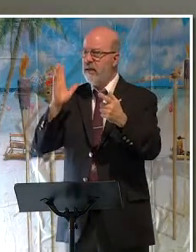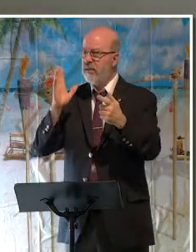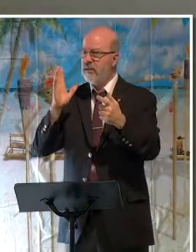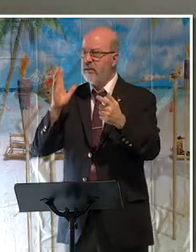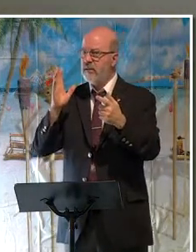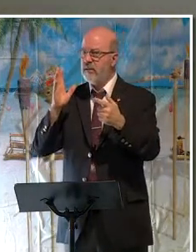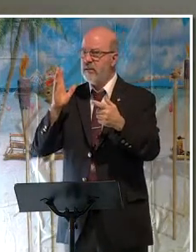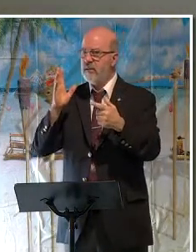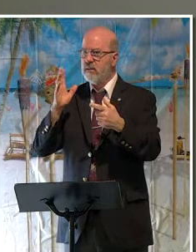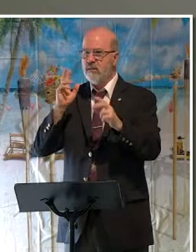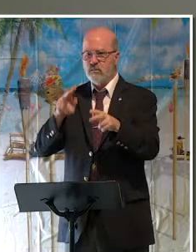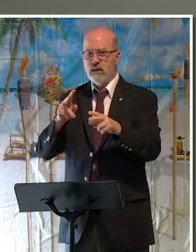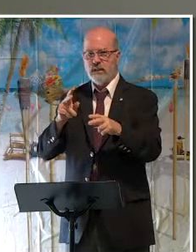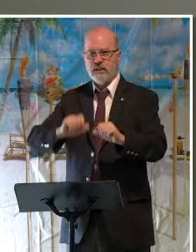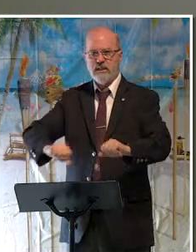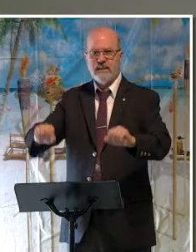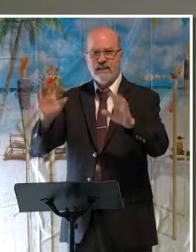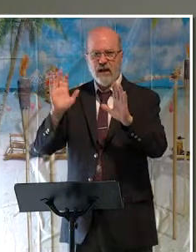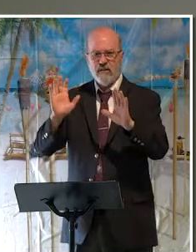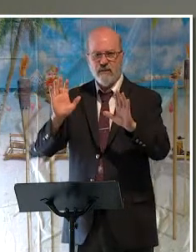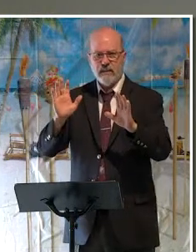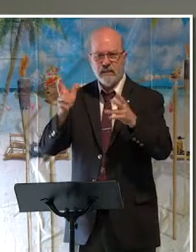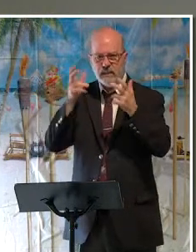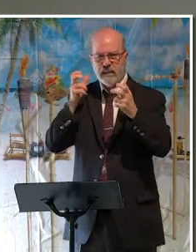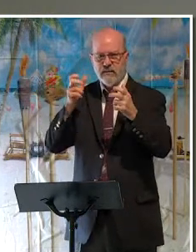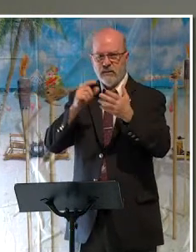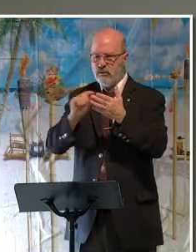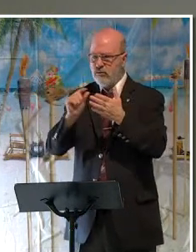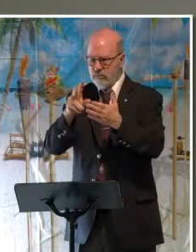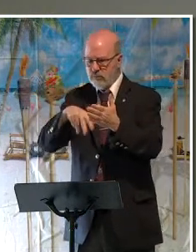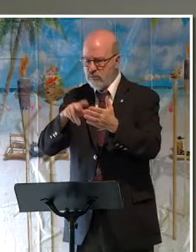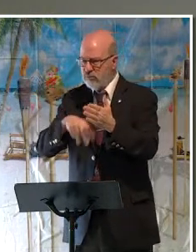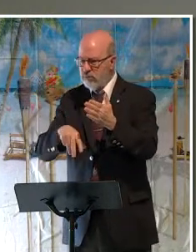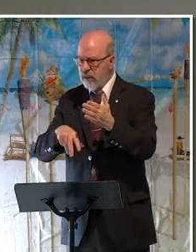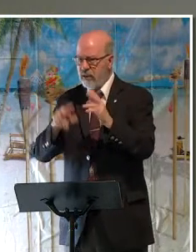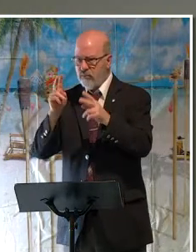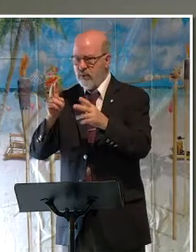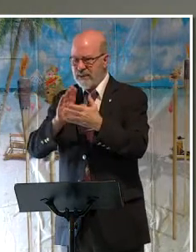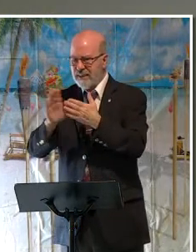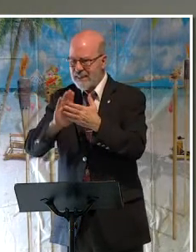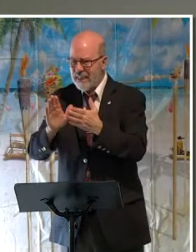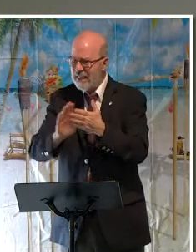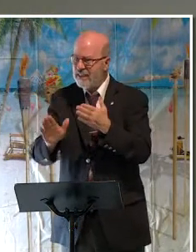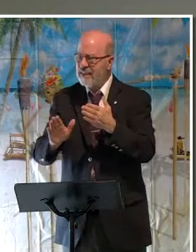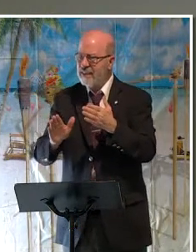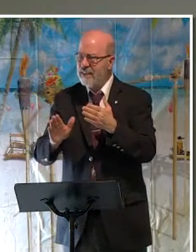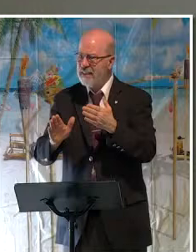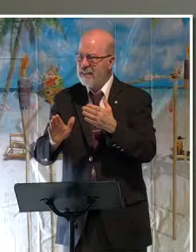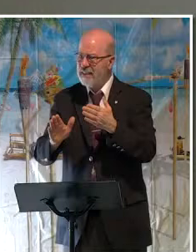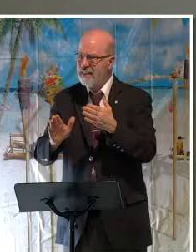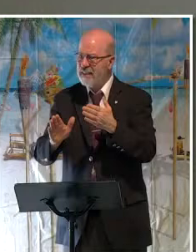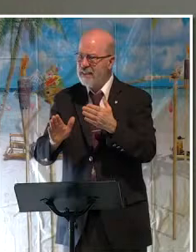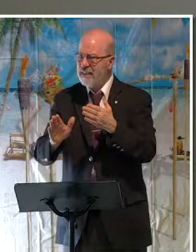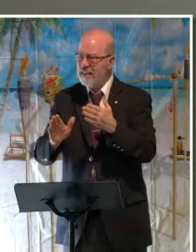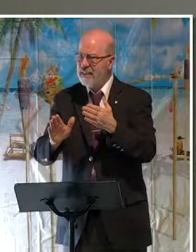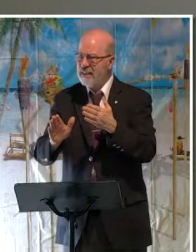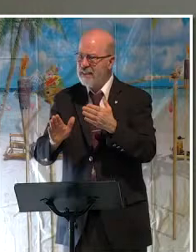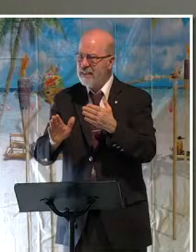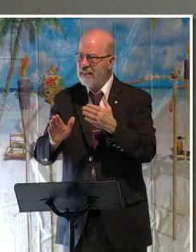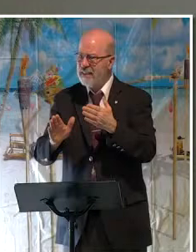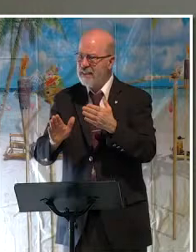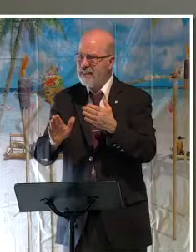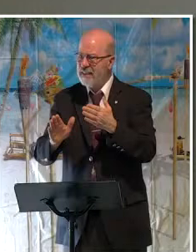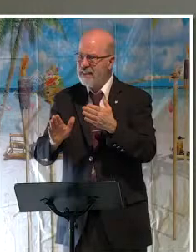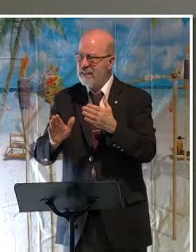like watching the sacrifices and hearing the scripture read and watching the cleansing and having all of that explained to you and taught to